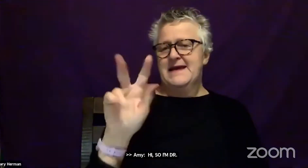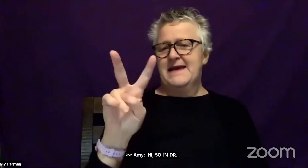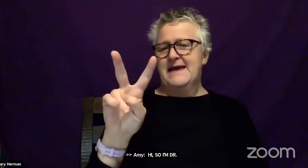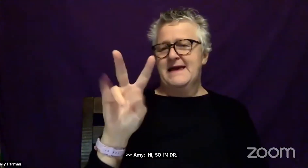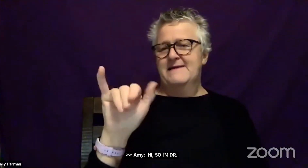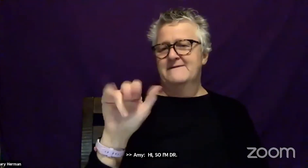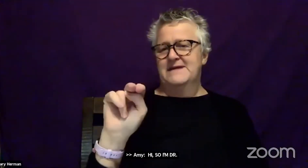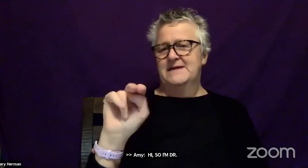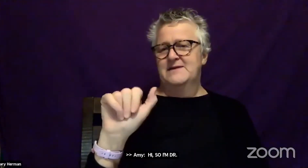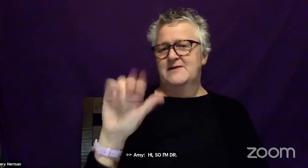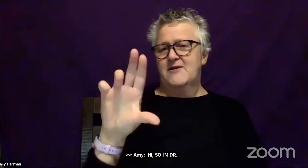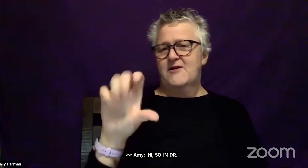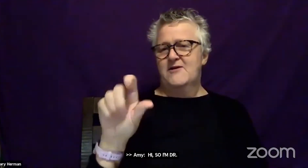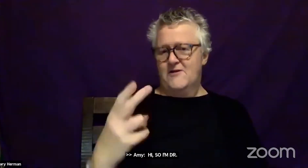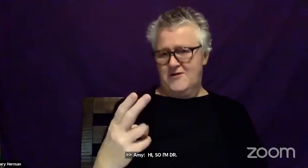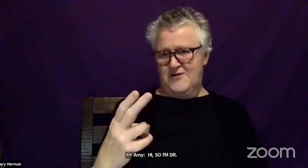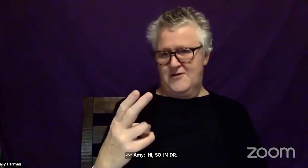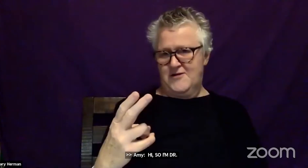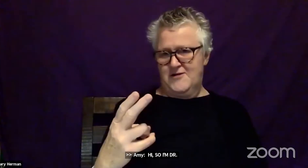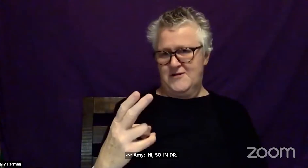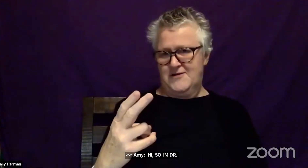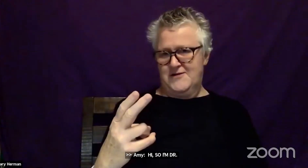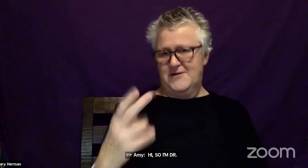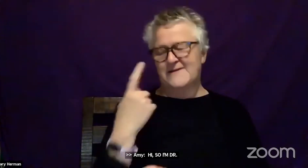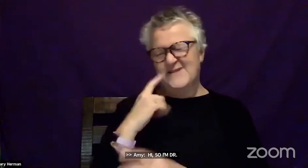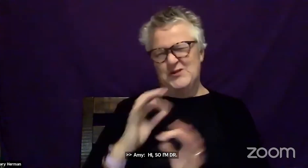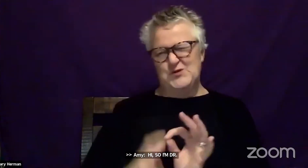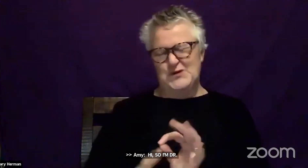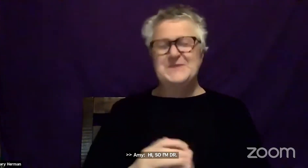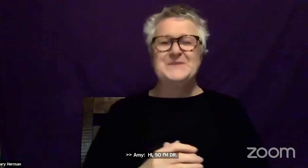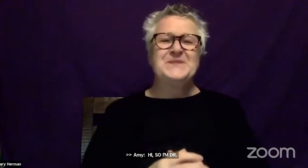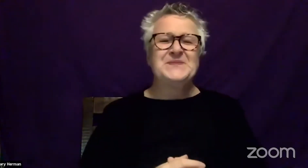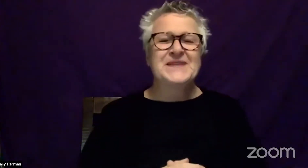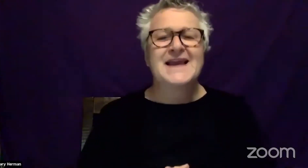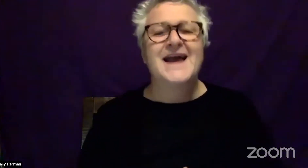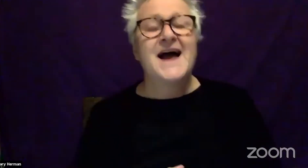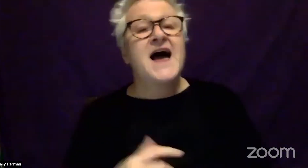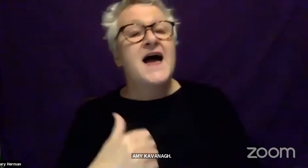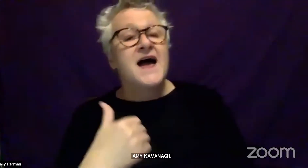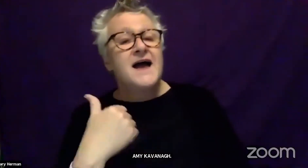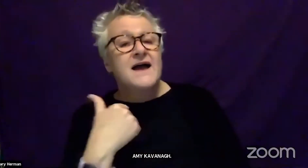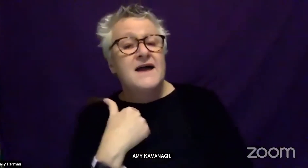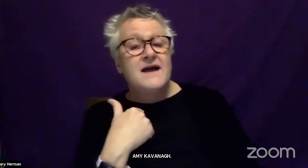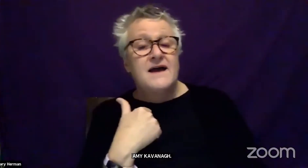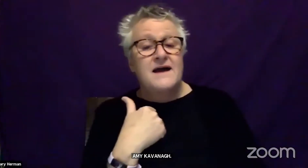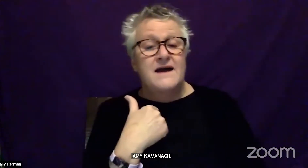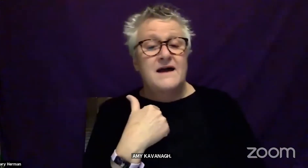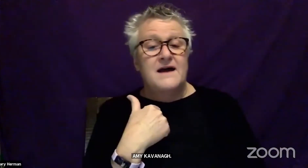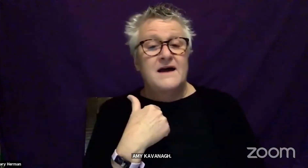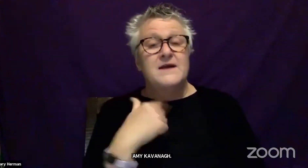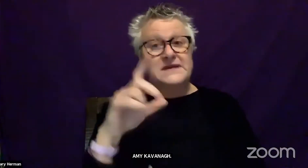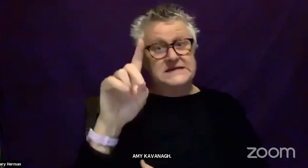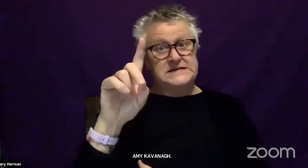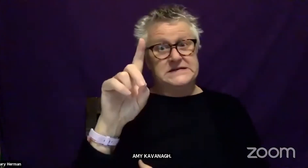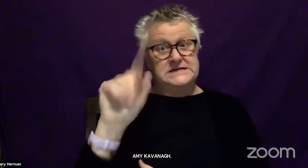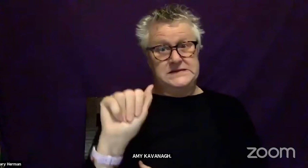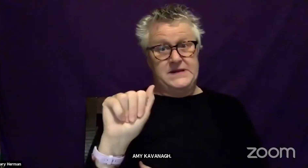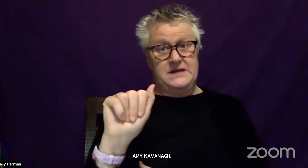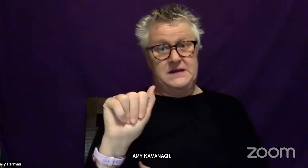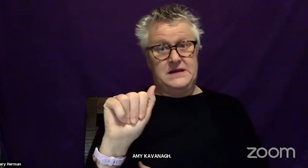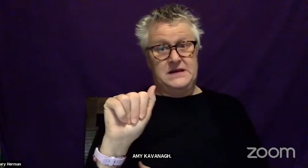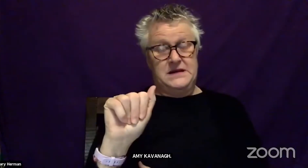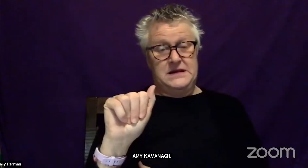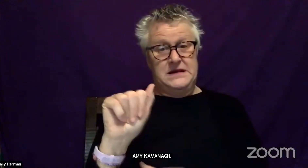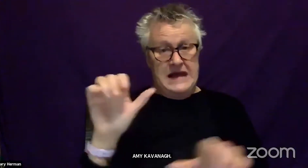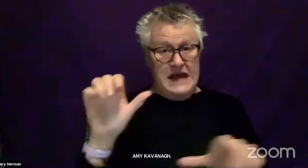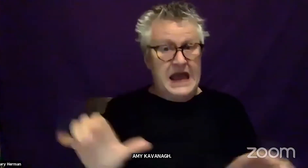Kavanagh for the interpreter. And I am a disability activist